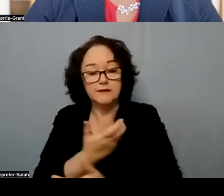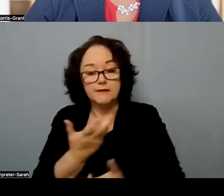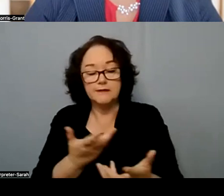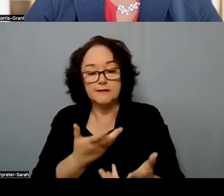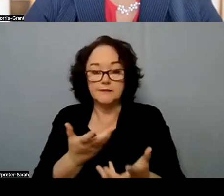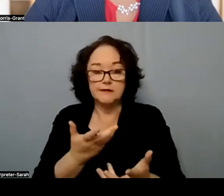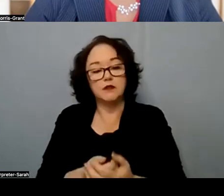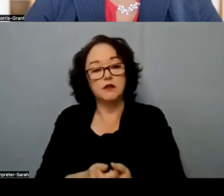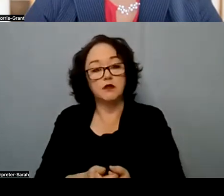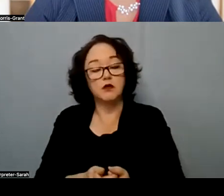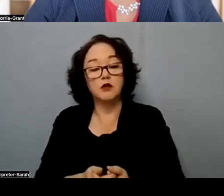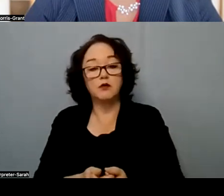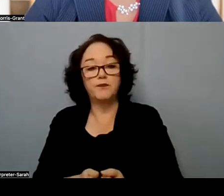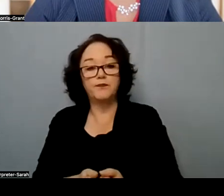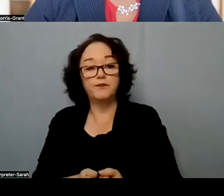sure that